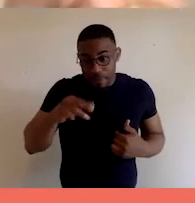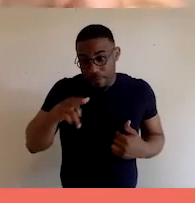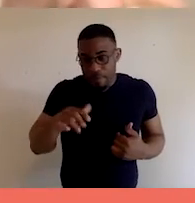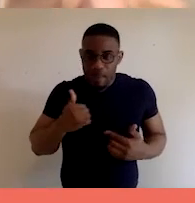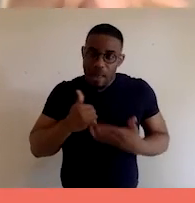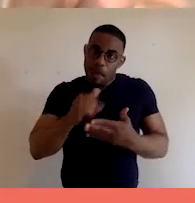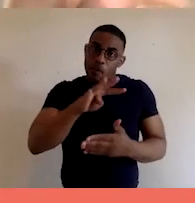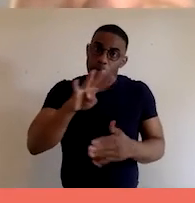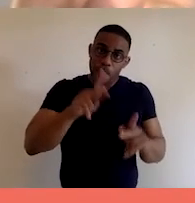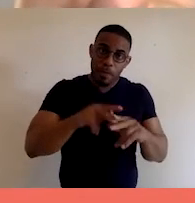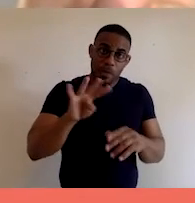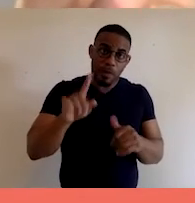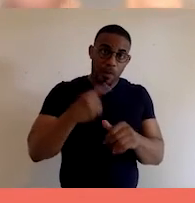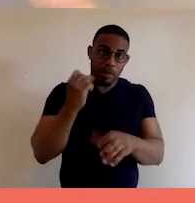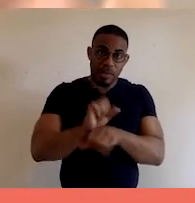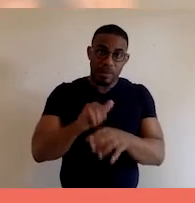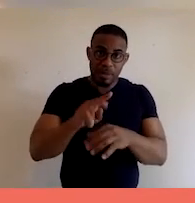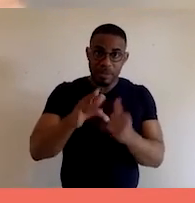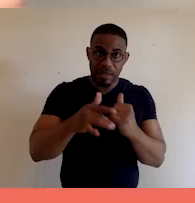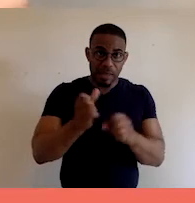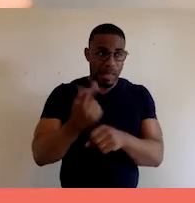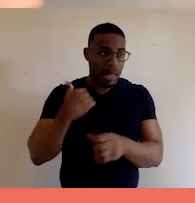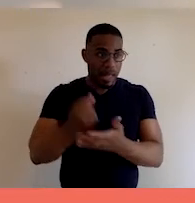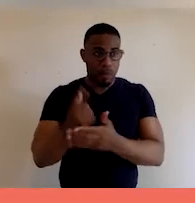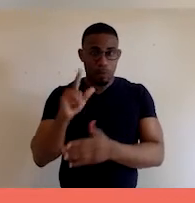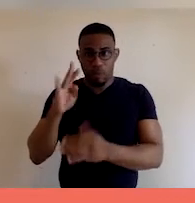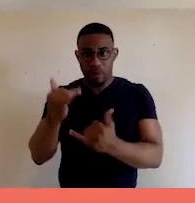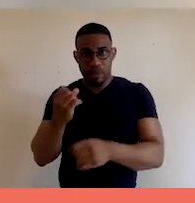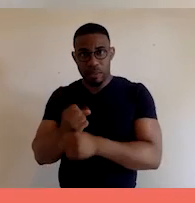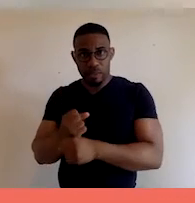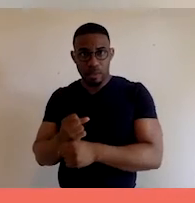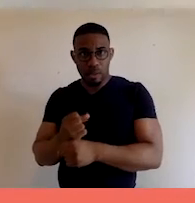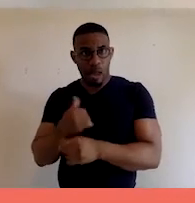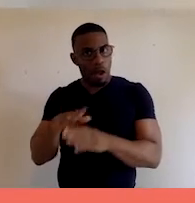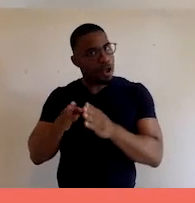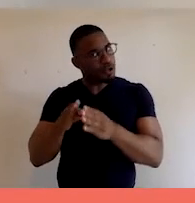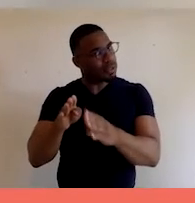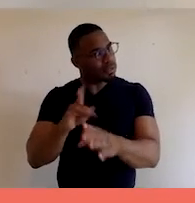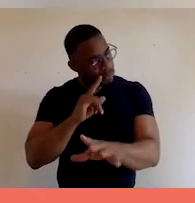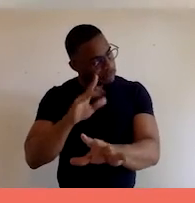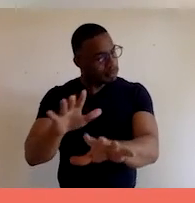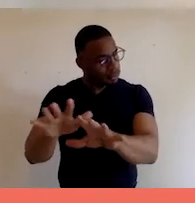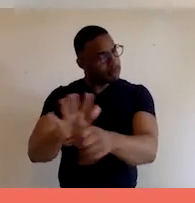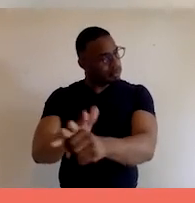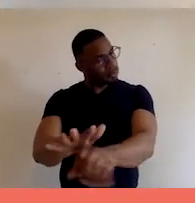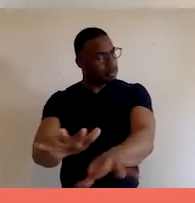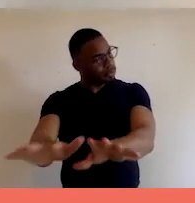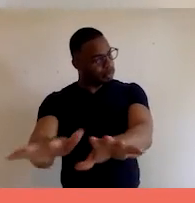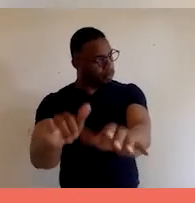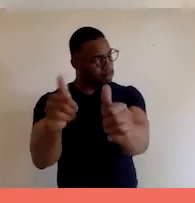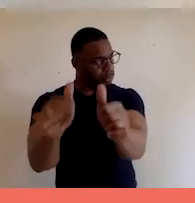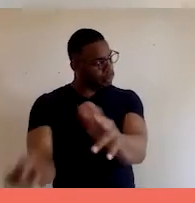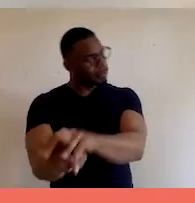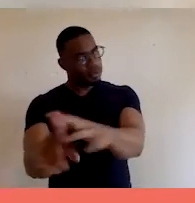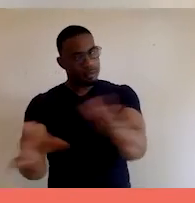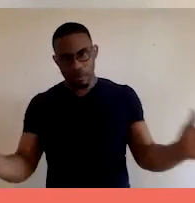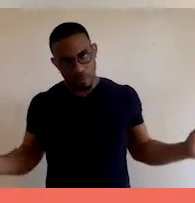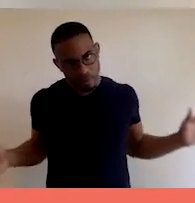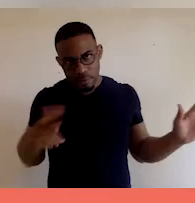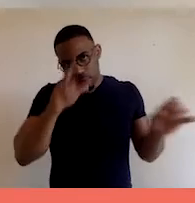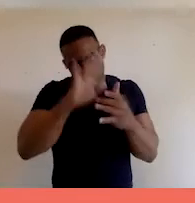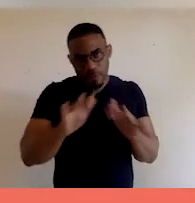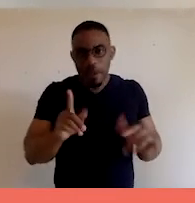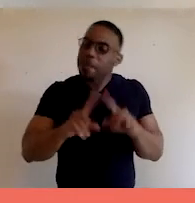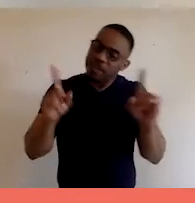helped 44 people in the first jobs in tech last year. I helped 24 this year. I was on track to be, but you know, coronavirus popped up out of nowhere. We weren't expecting